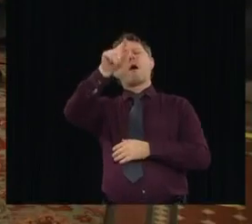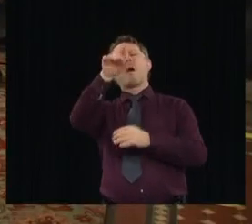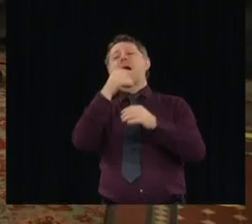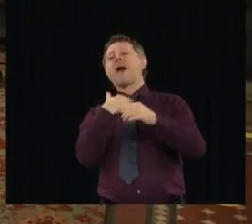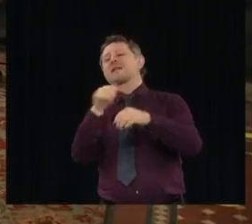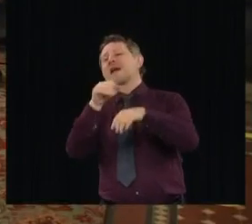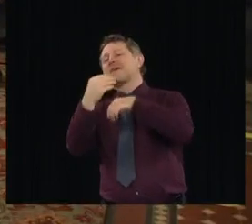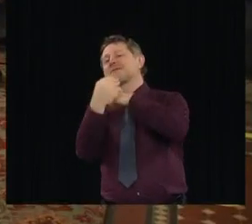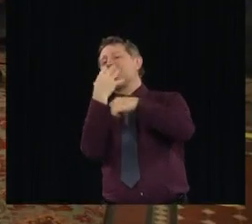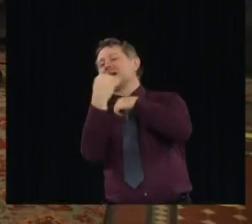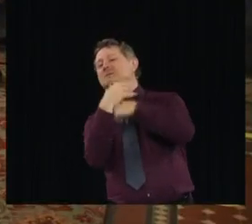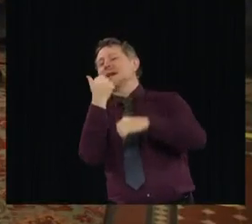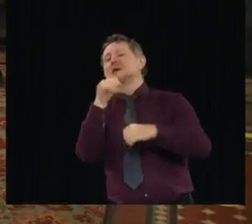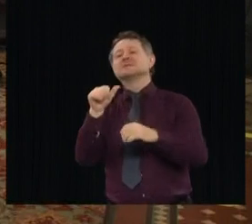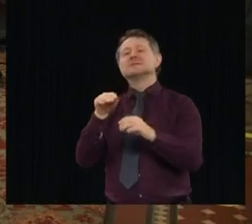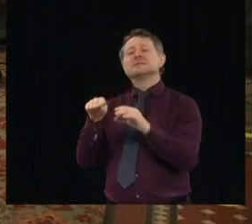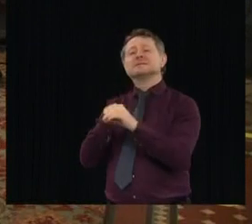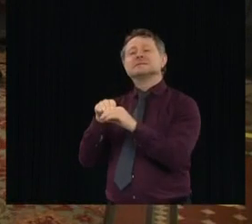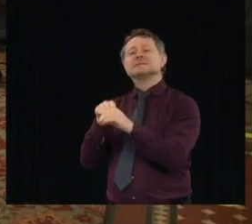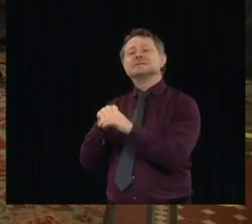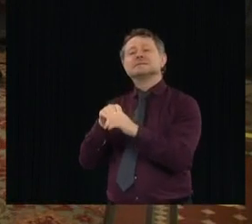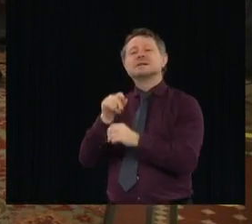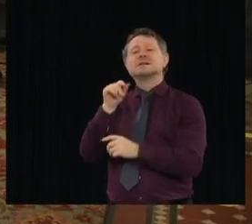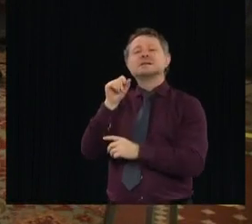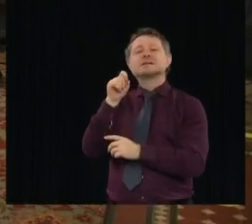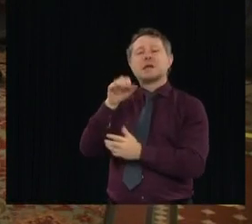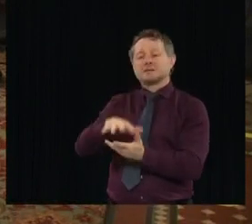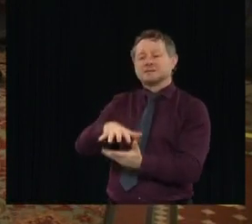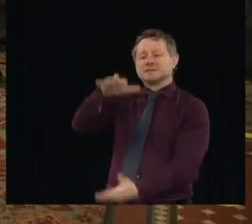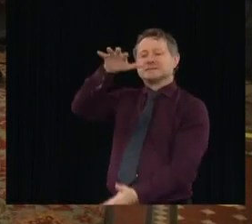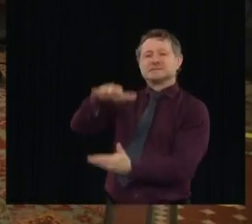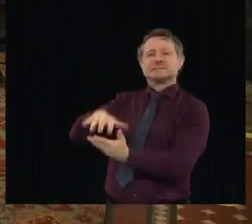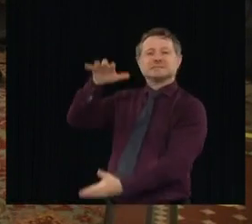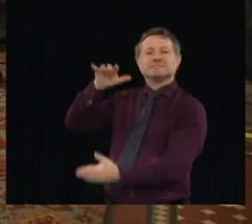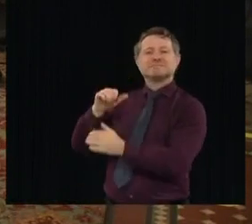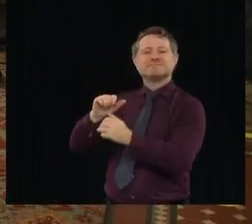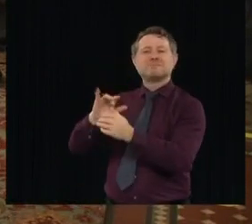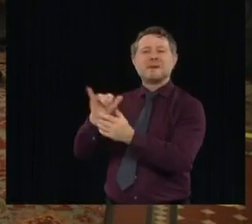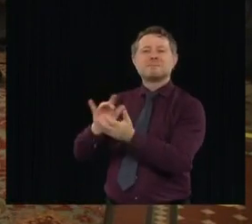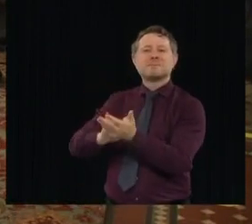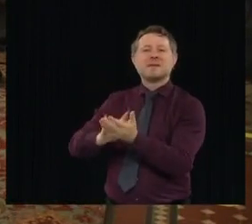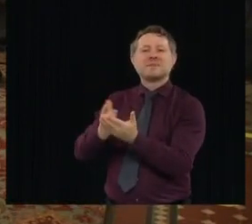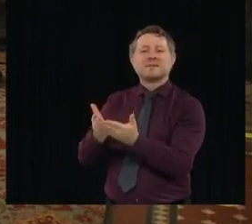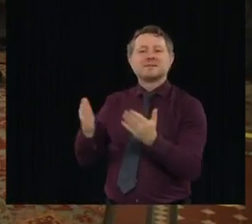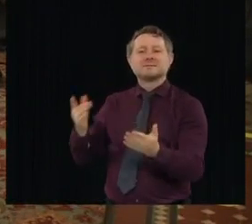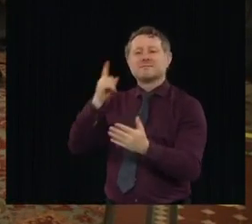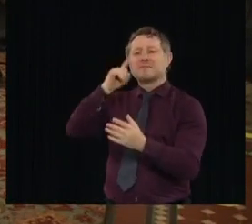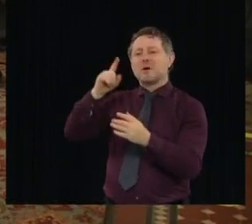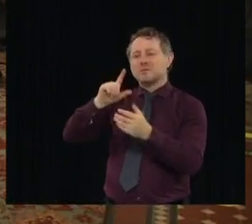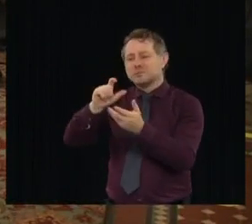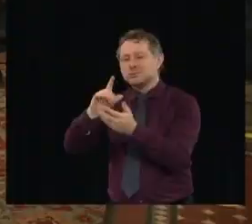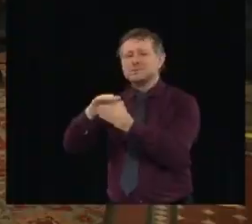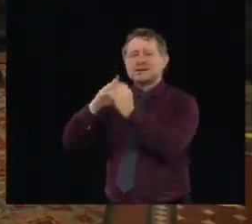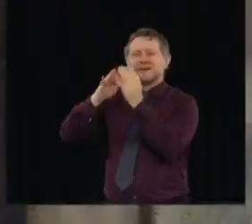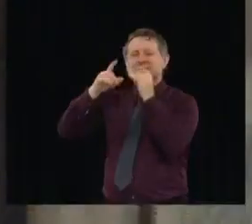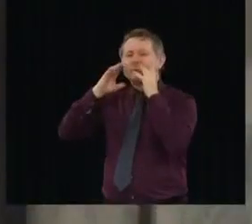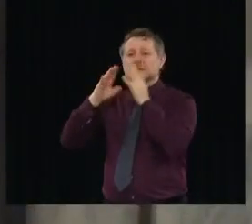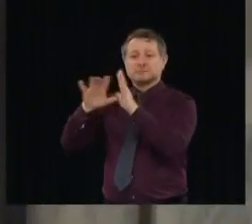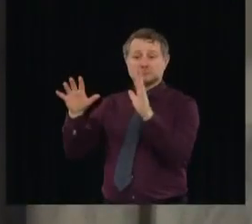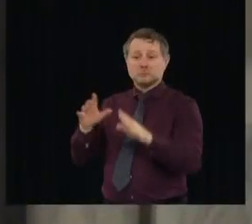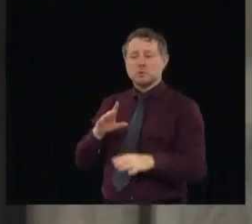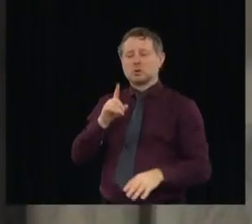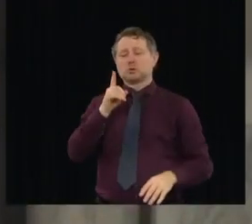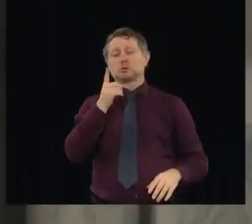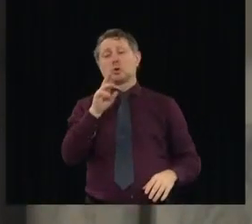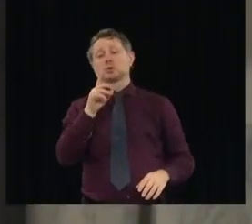of stockpiles, or any, sort of basic medical supplies that should be in place if they would be getting infected? Well, I think the real issue here